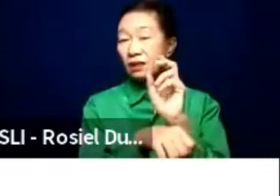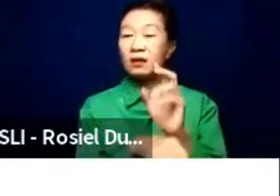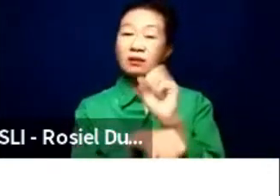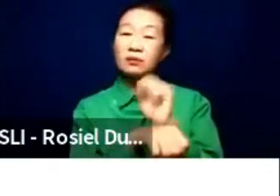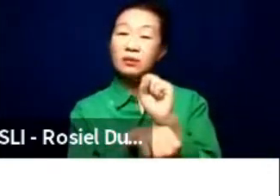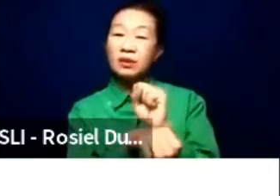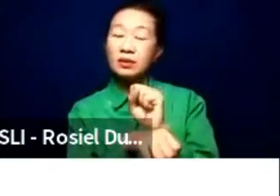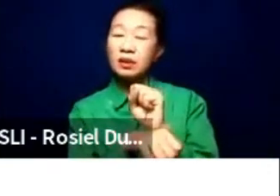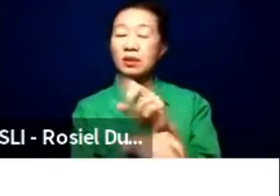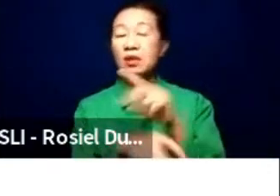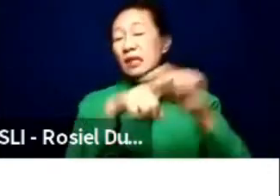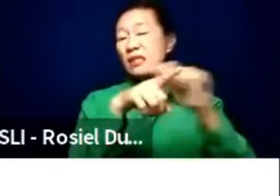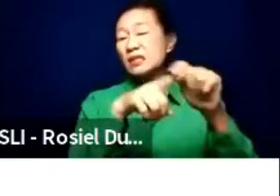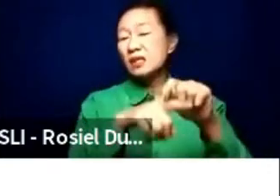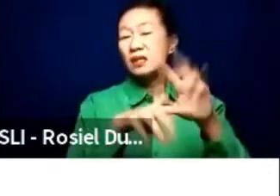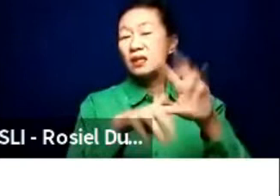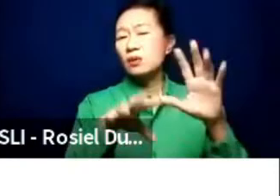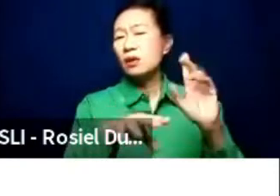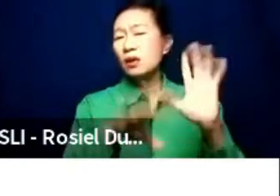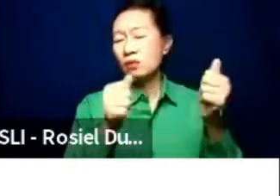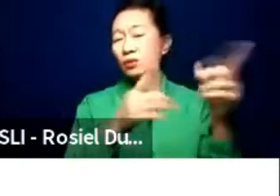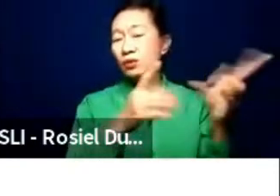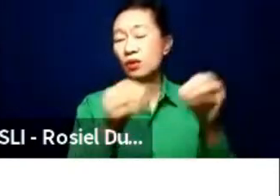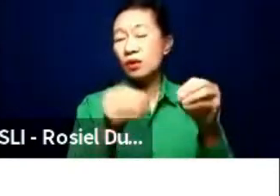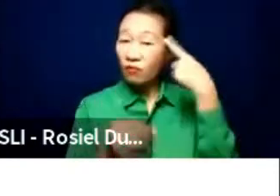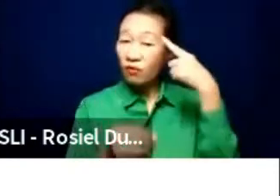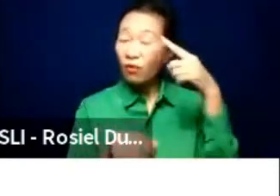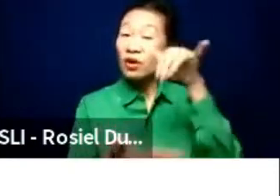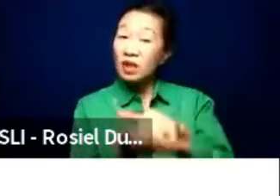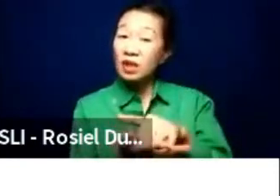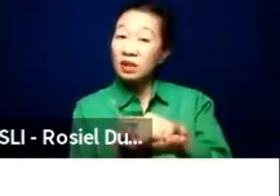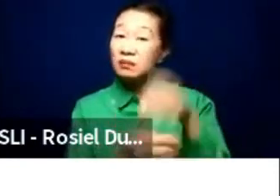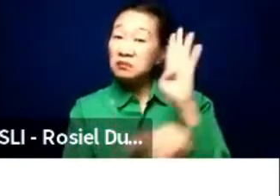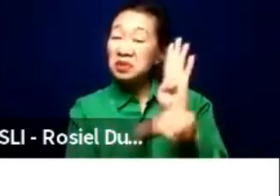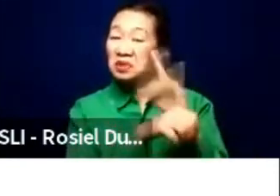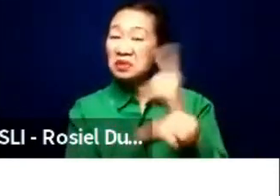in that setting for that particular business or industry. And then there's usually still